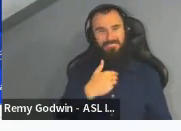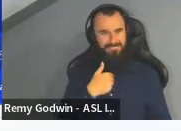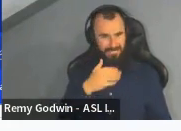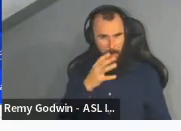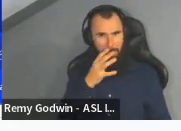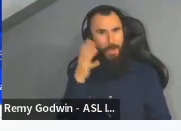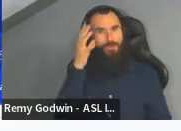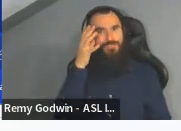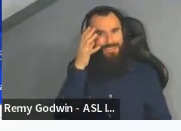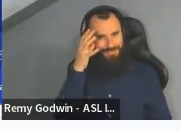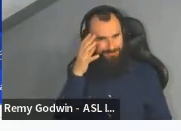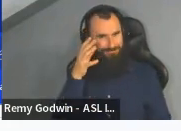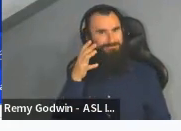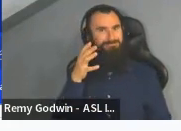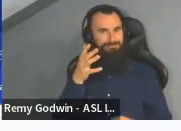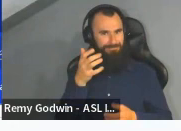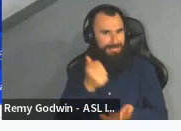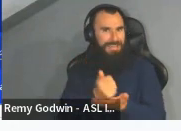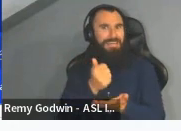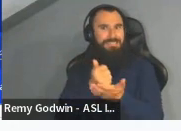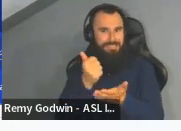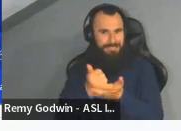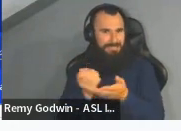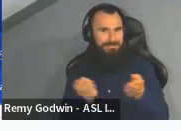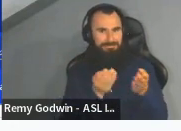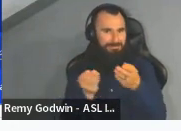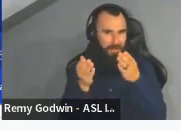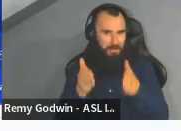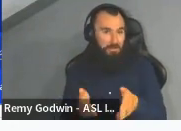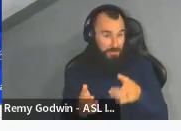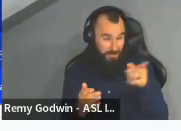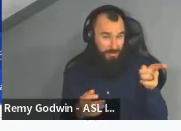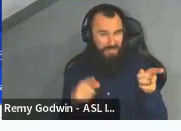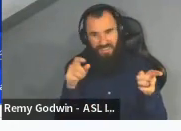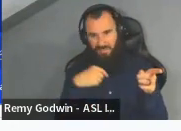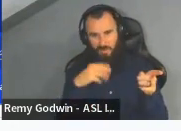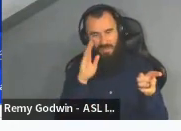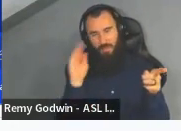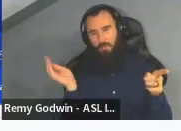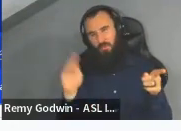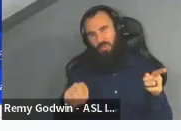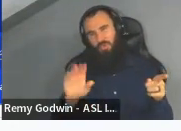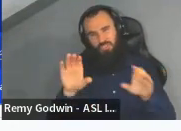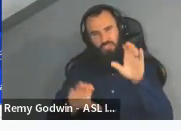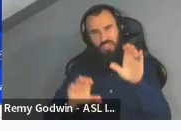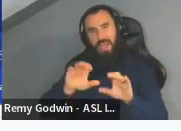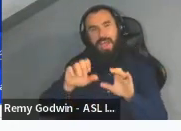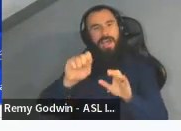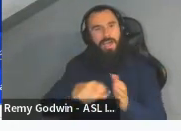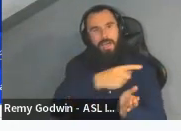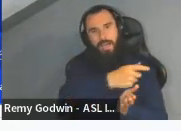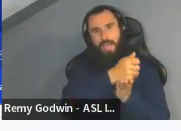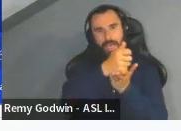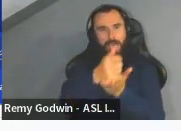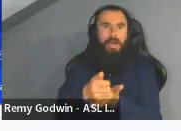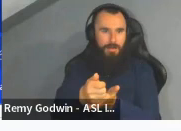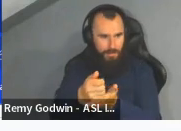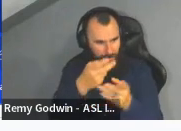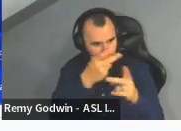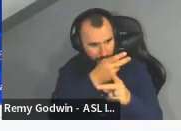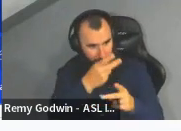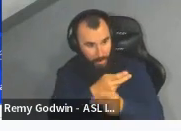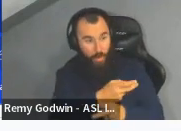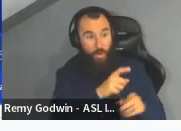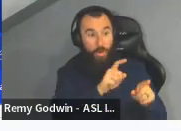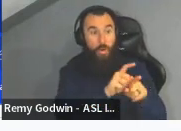post contact information in the chat, and you can get help sorting through that. Or you can always reach out to